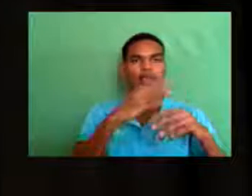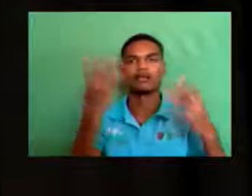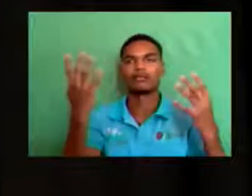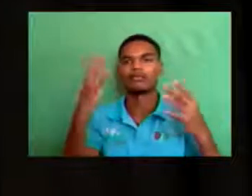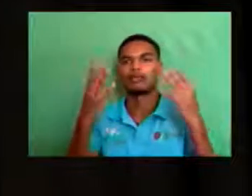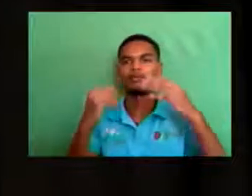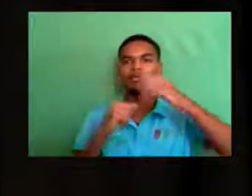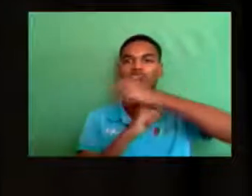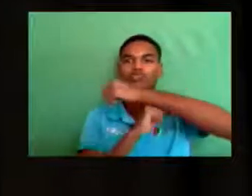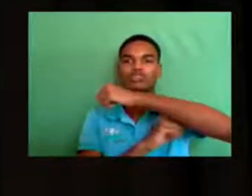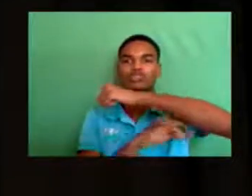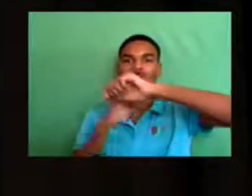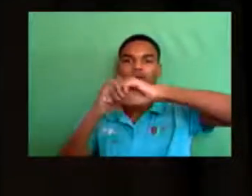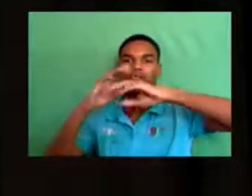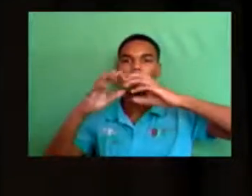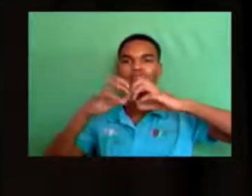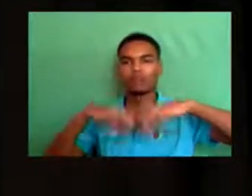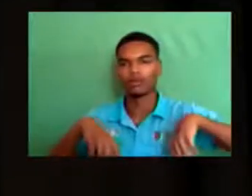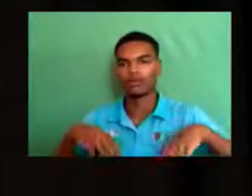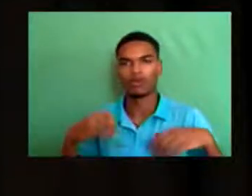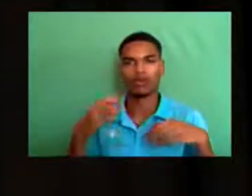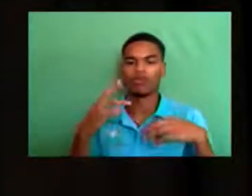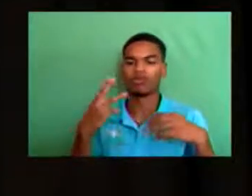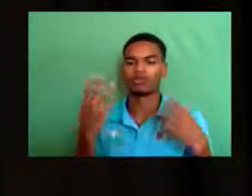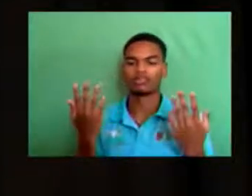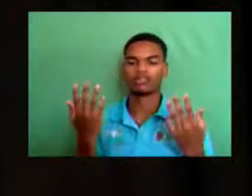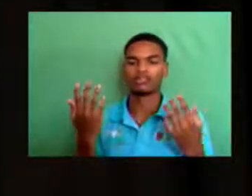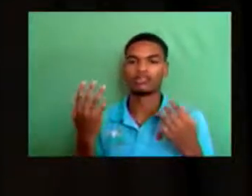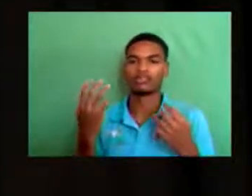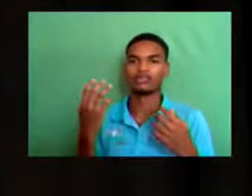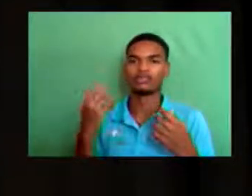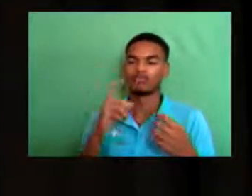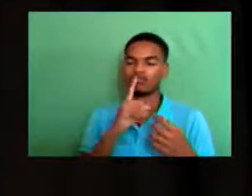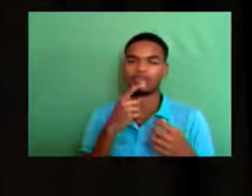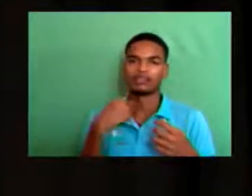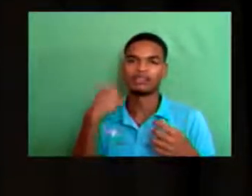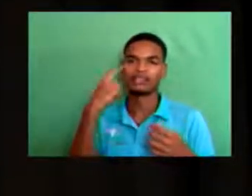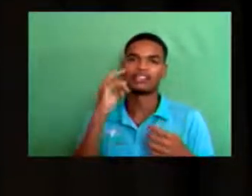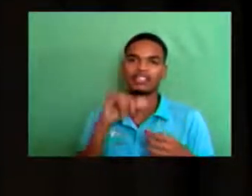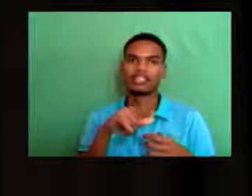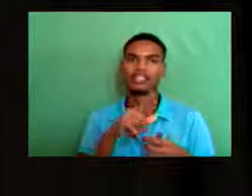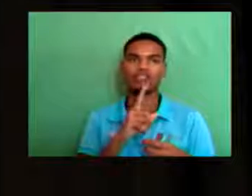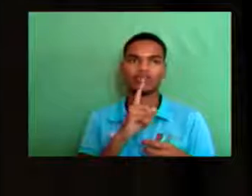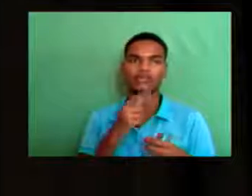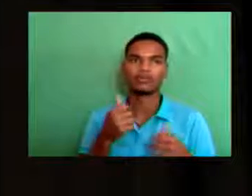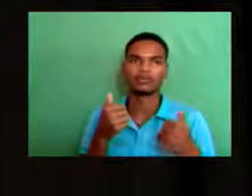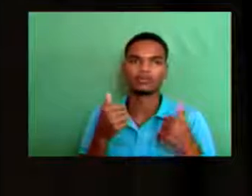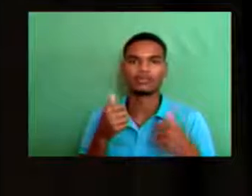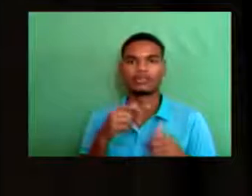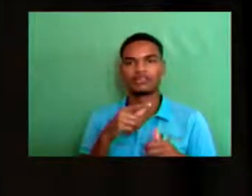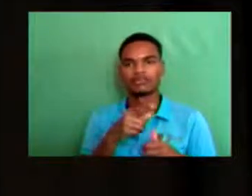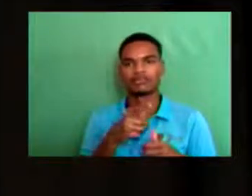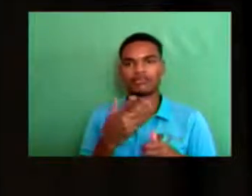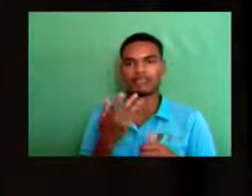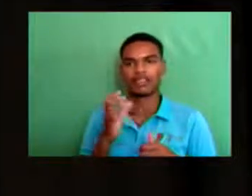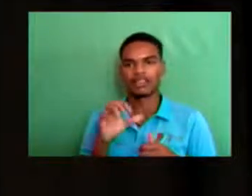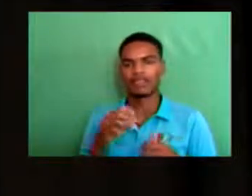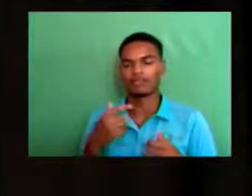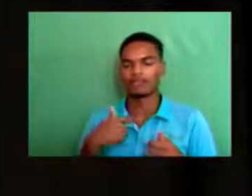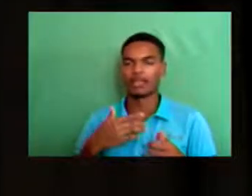our economy and our society and our people. And I think this is a great panel. I'm really happy to introduce to you